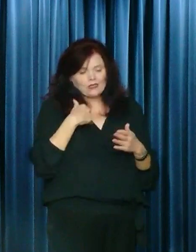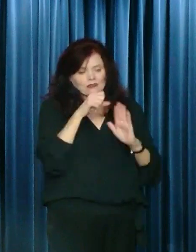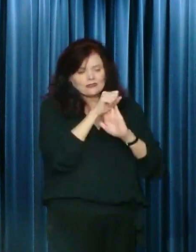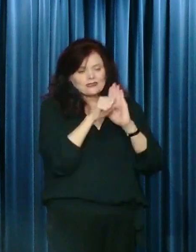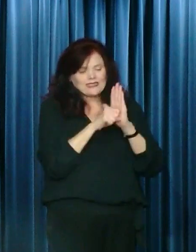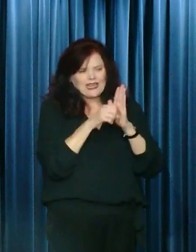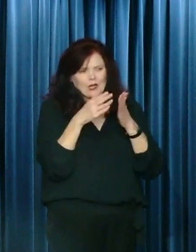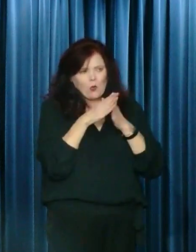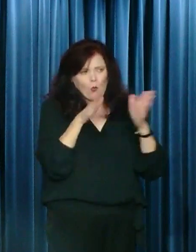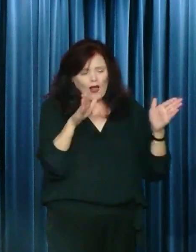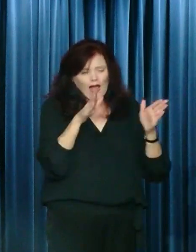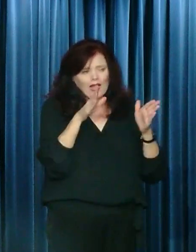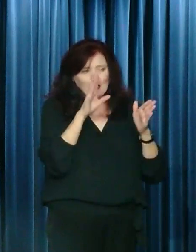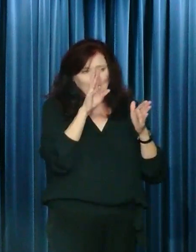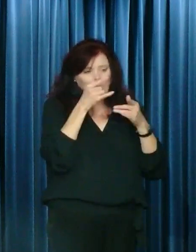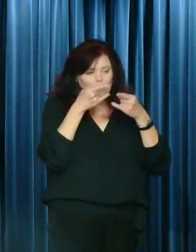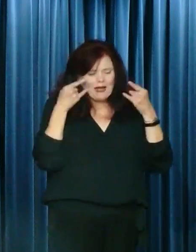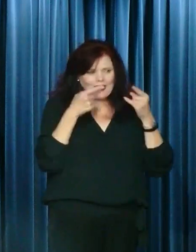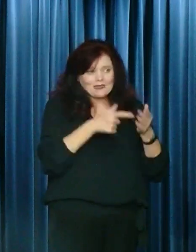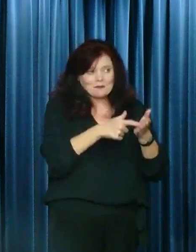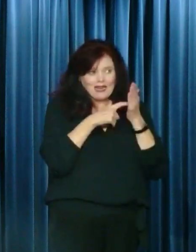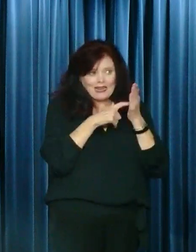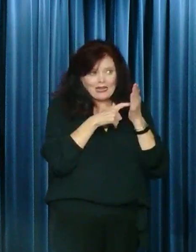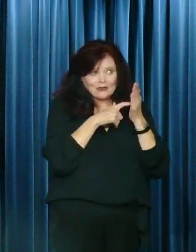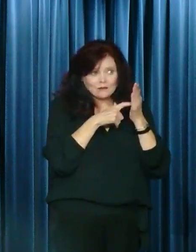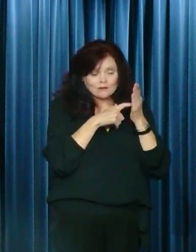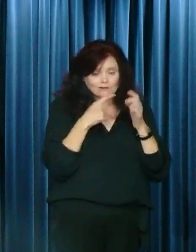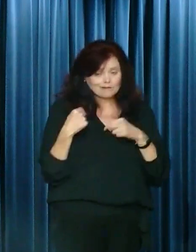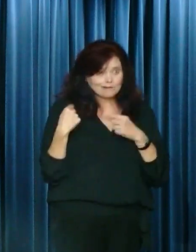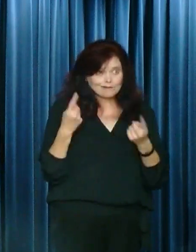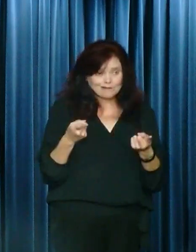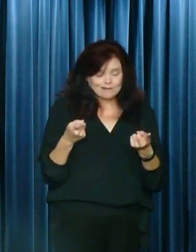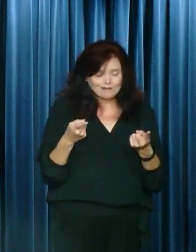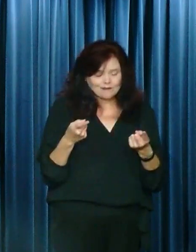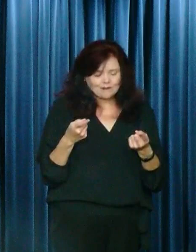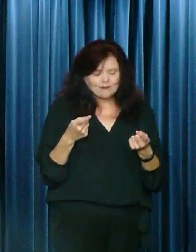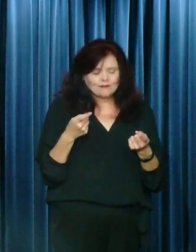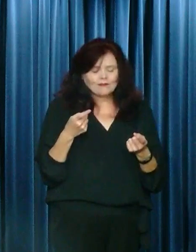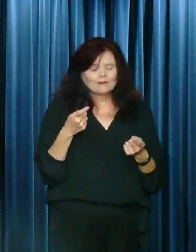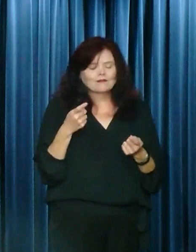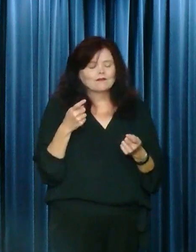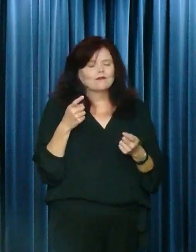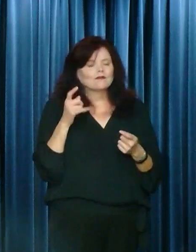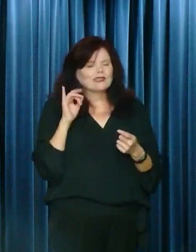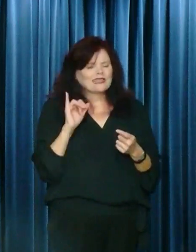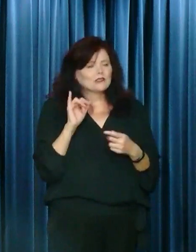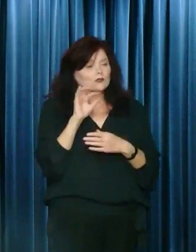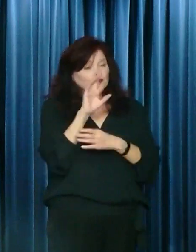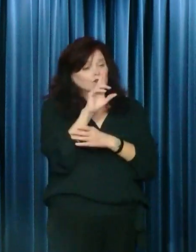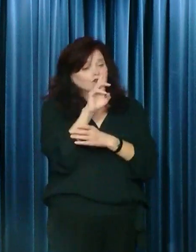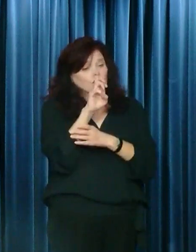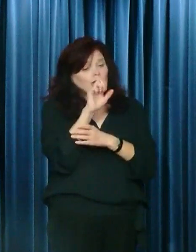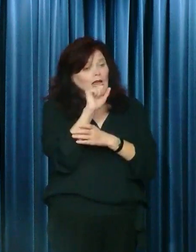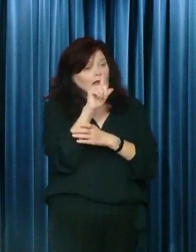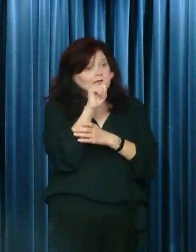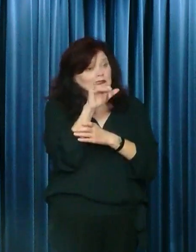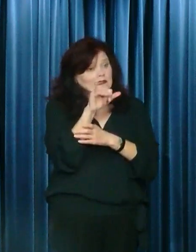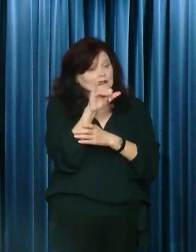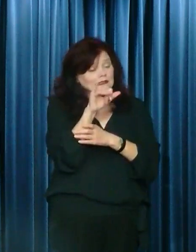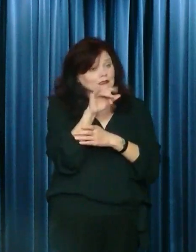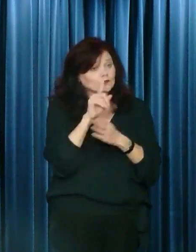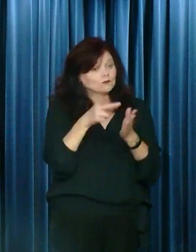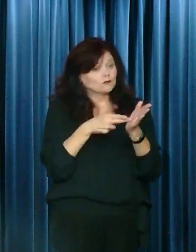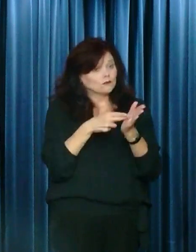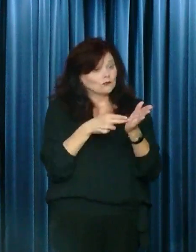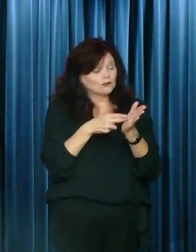had a statewide mask mandate in place the entire time. So here is the reality.